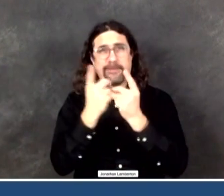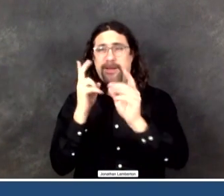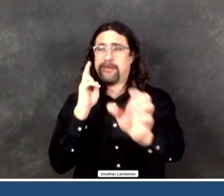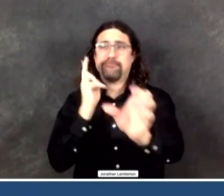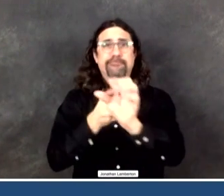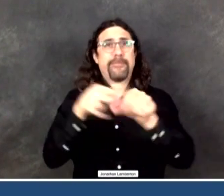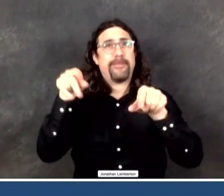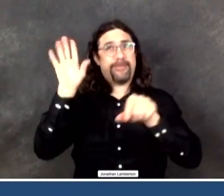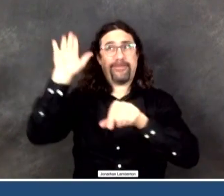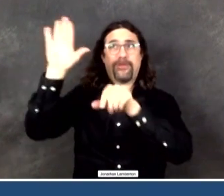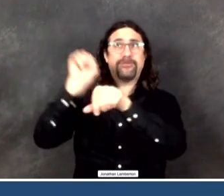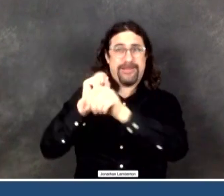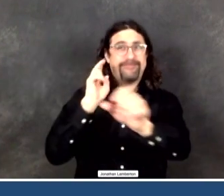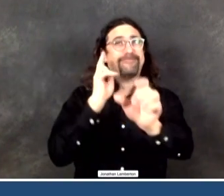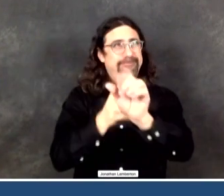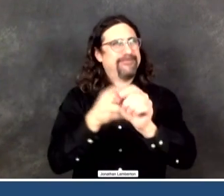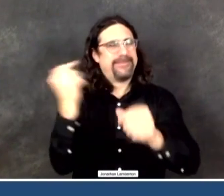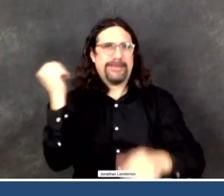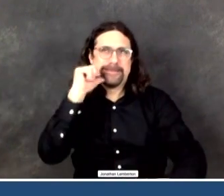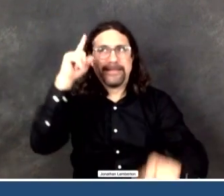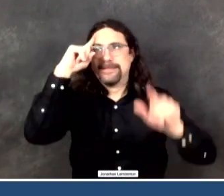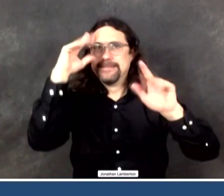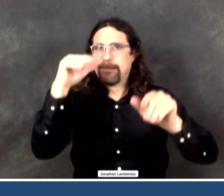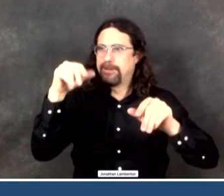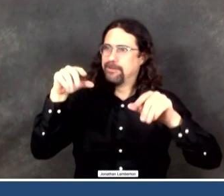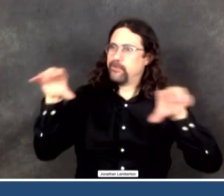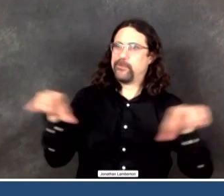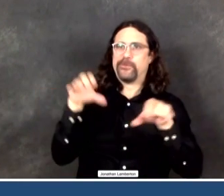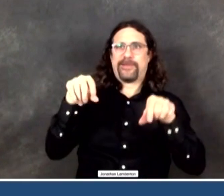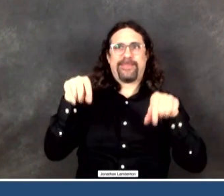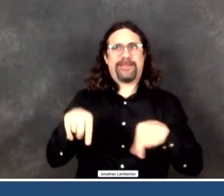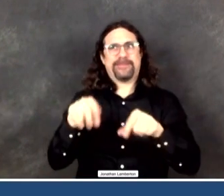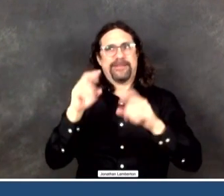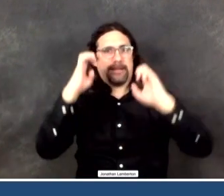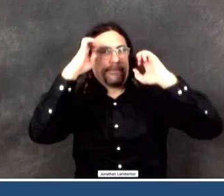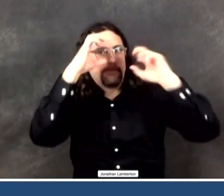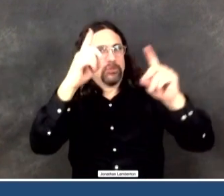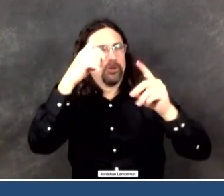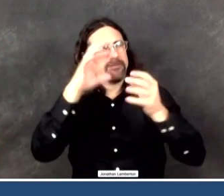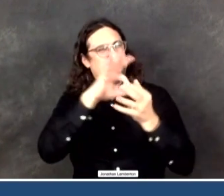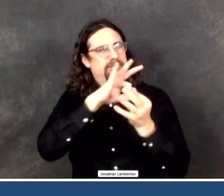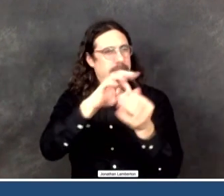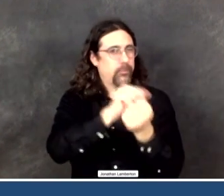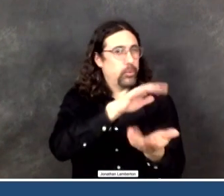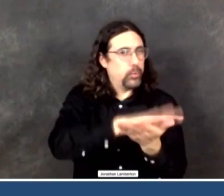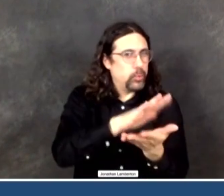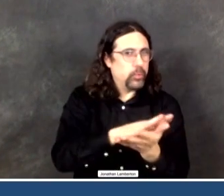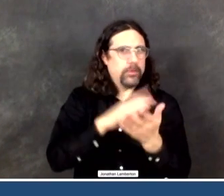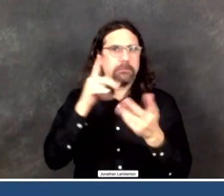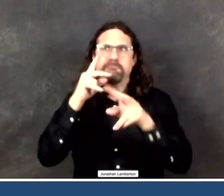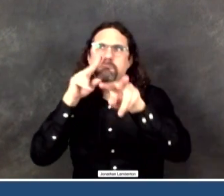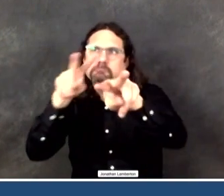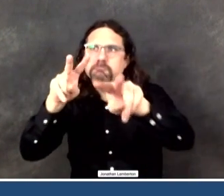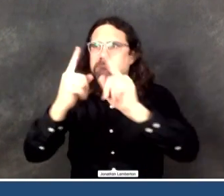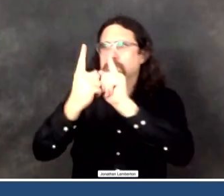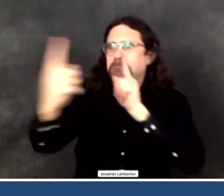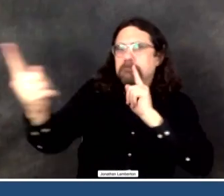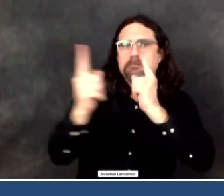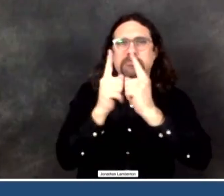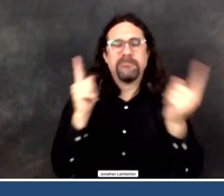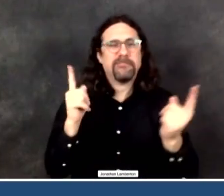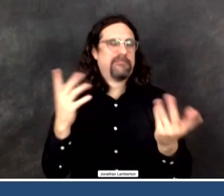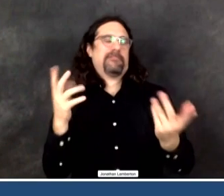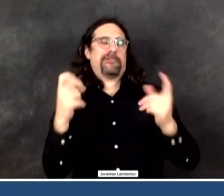you to everyone at the Parks Department. And always want to thank those who are supporting all of